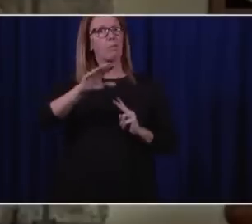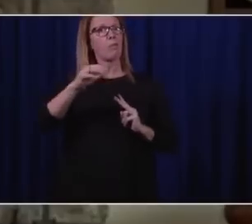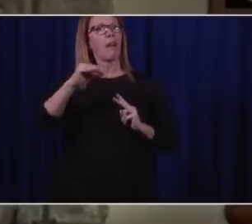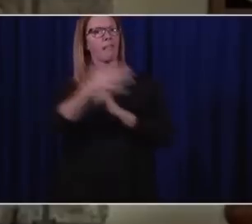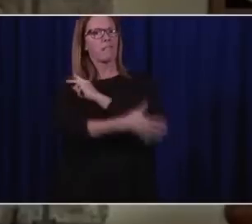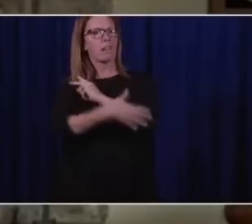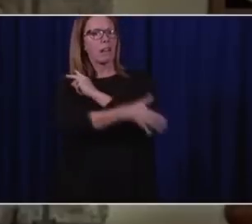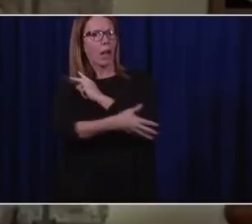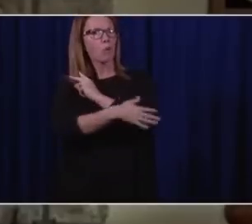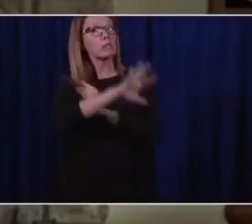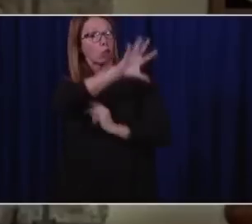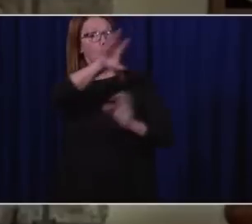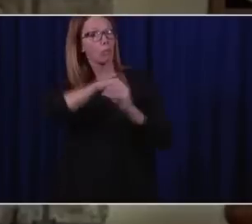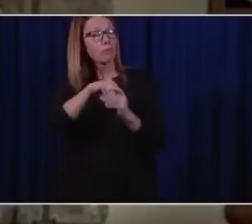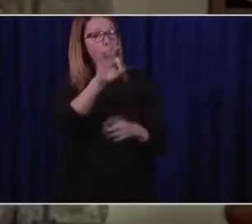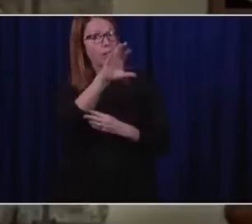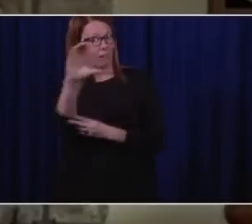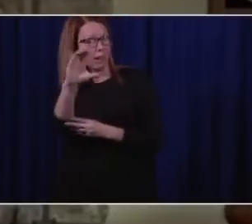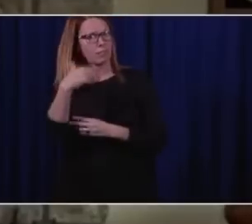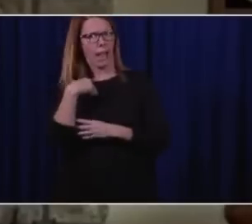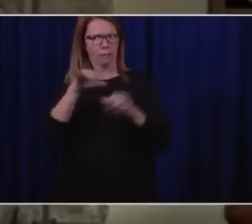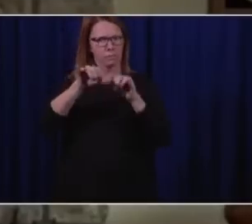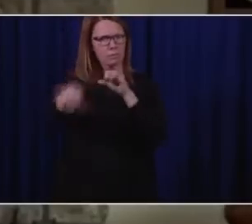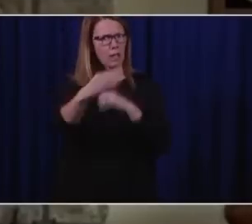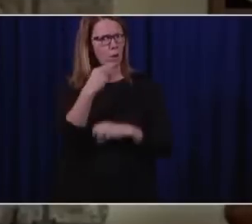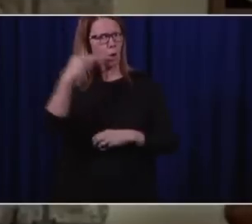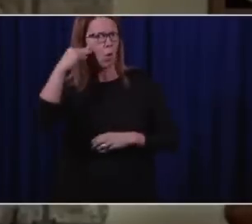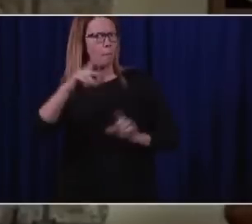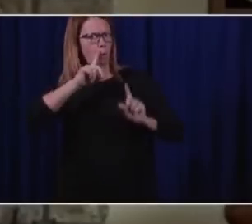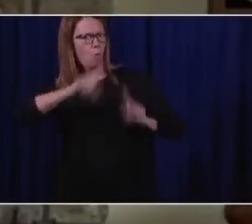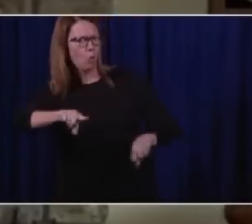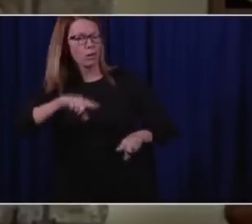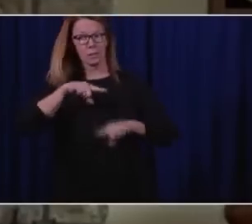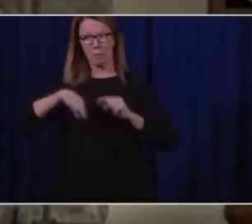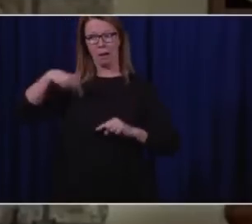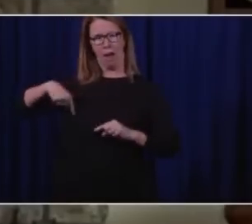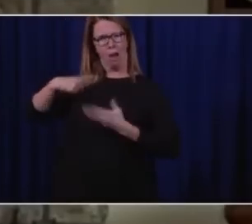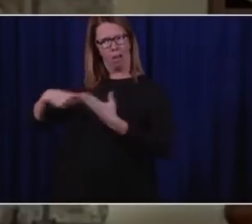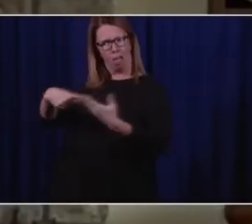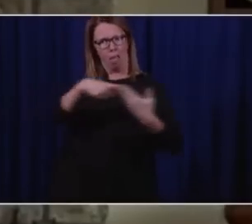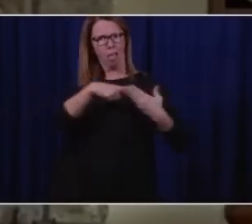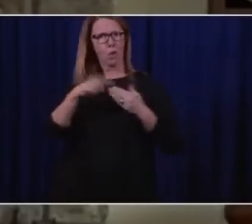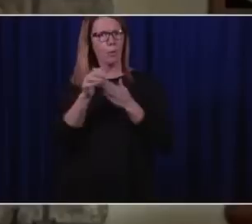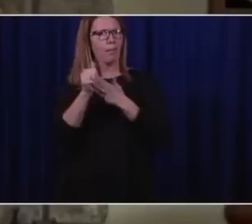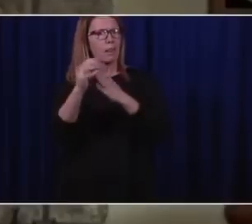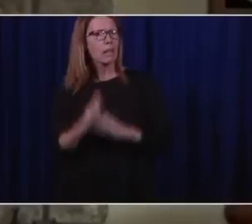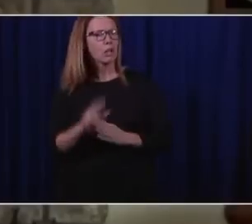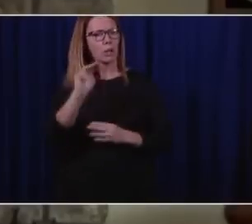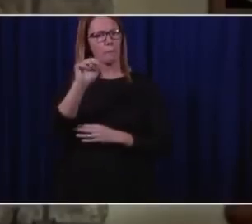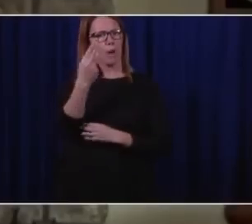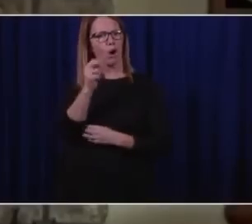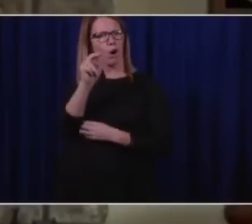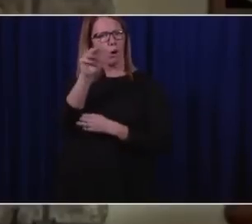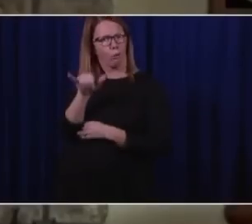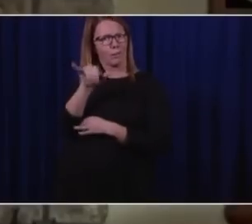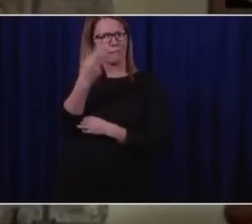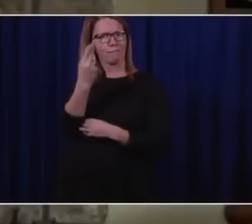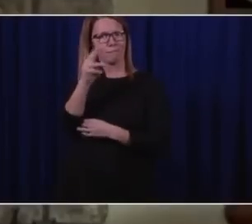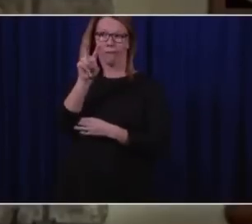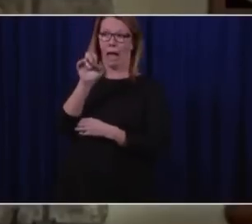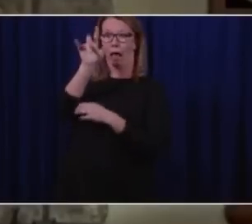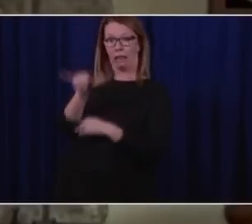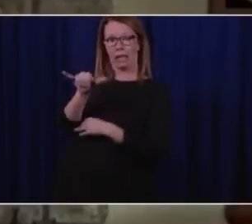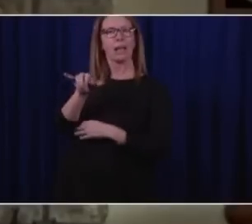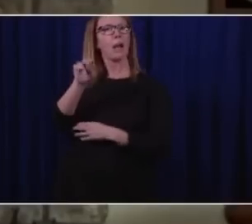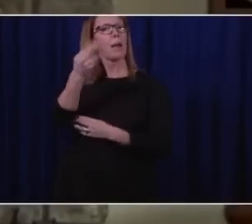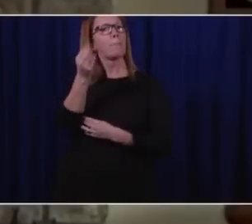including Franklin County. Yet when I speak with local leaders here in the Mahoning Valley, they say they're following your lead. Mahoning